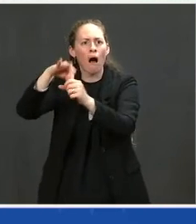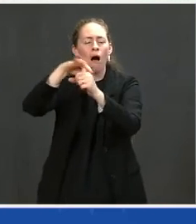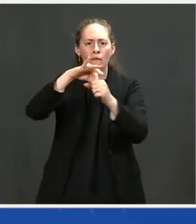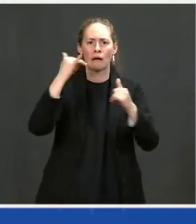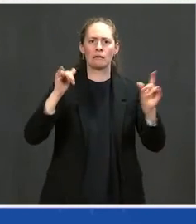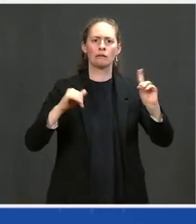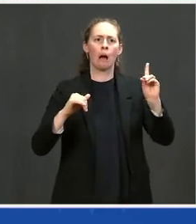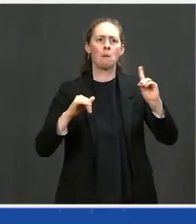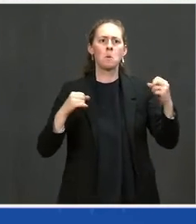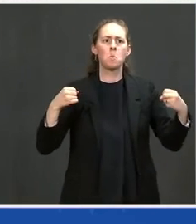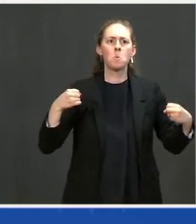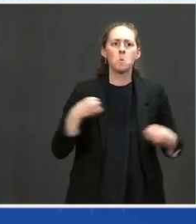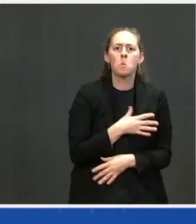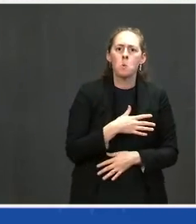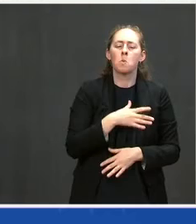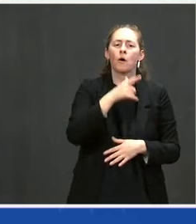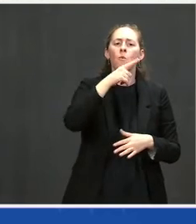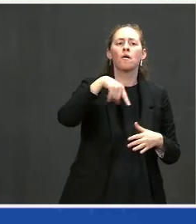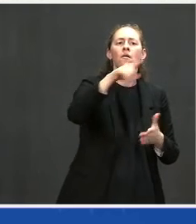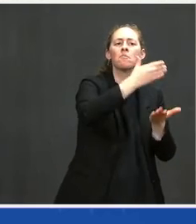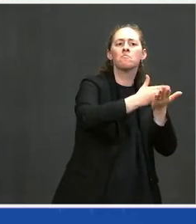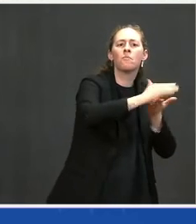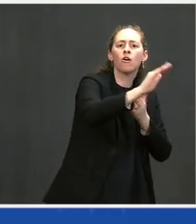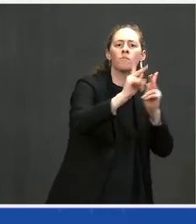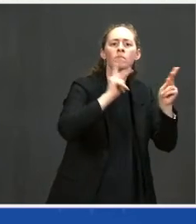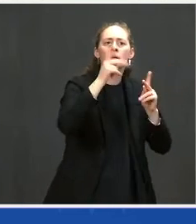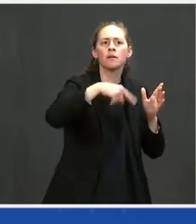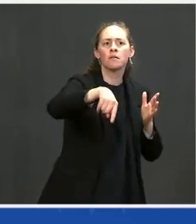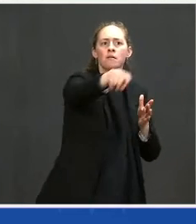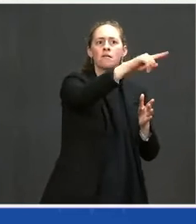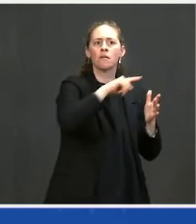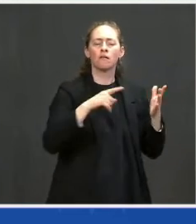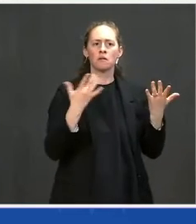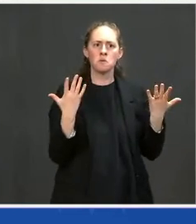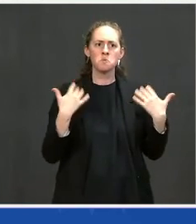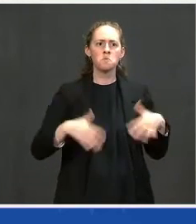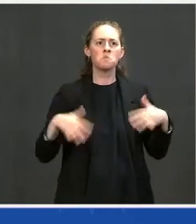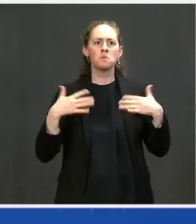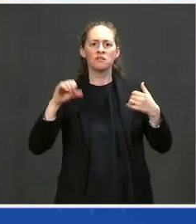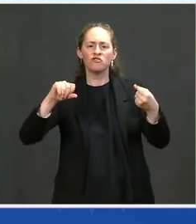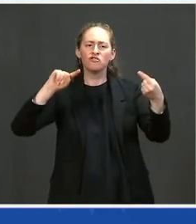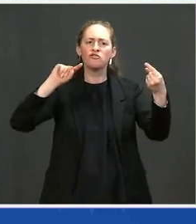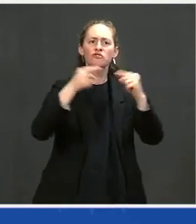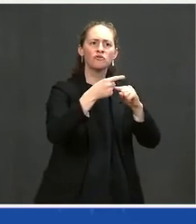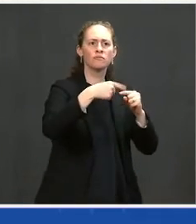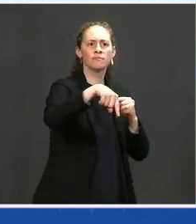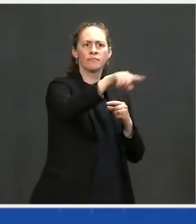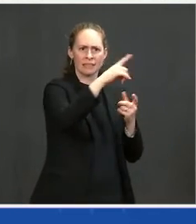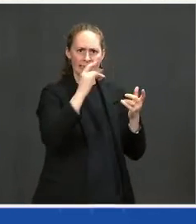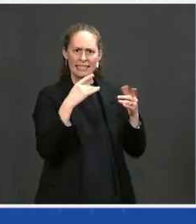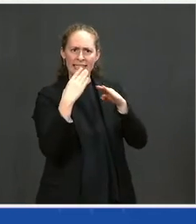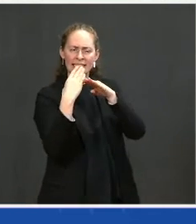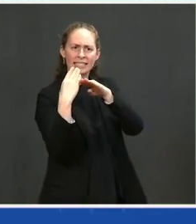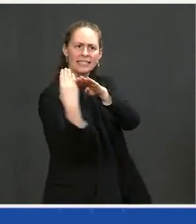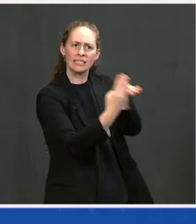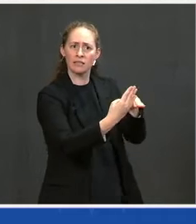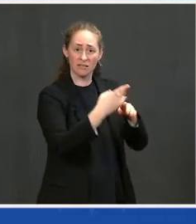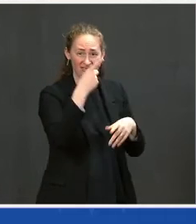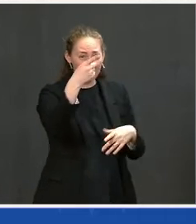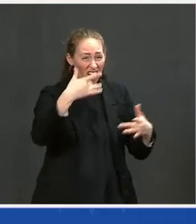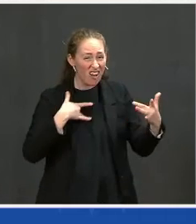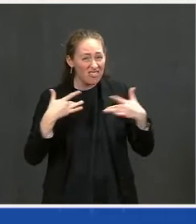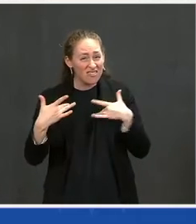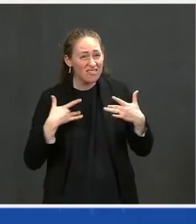very people who helped to get you elected in November. Are you worried that if you don't manage to